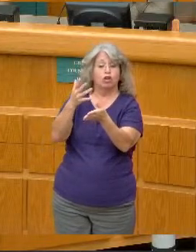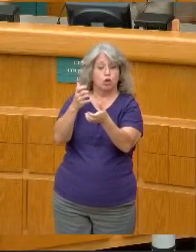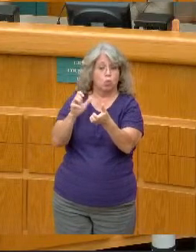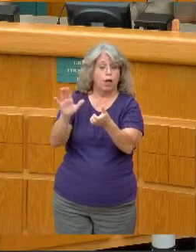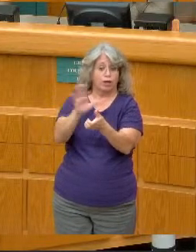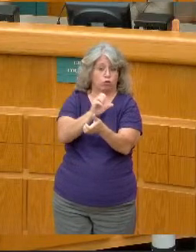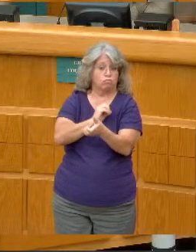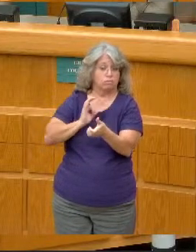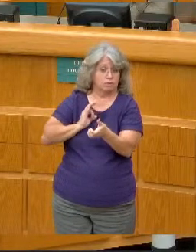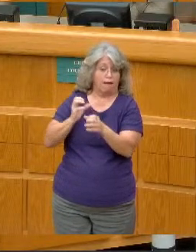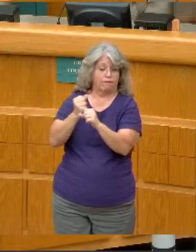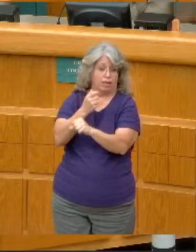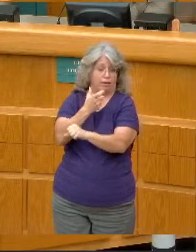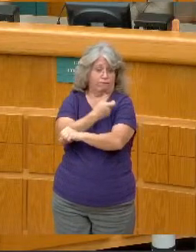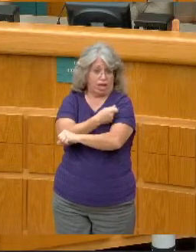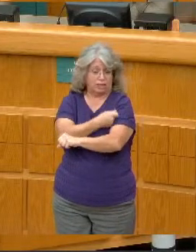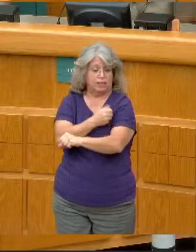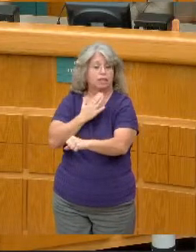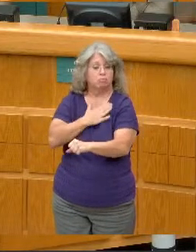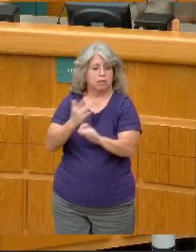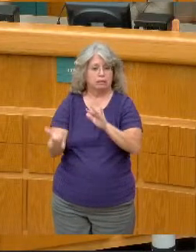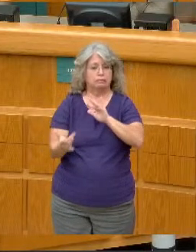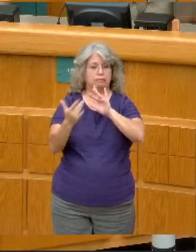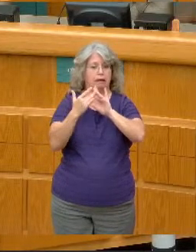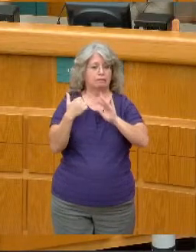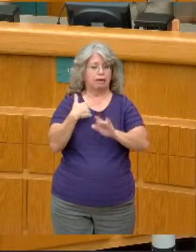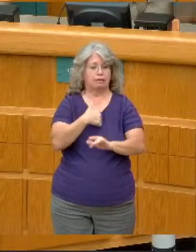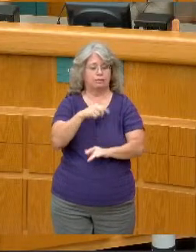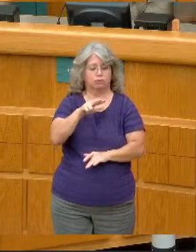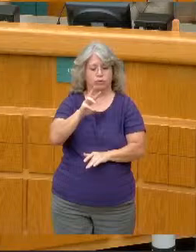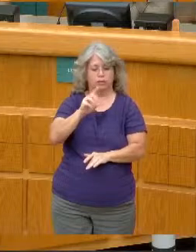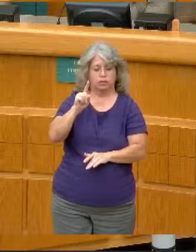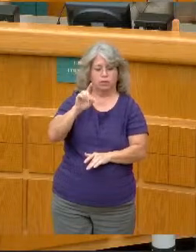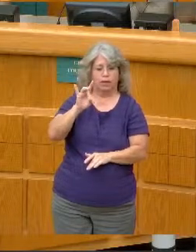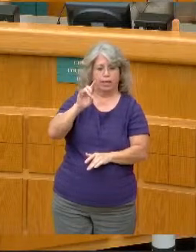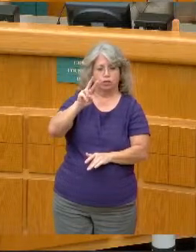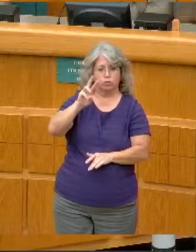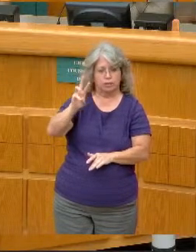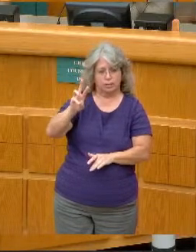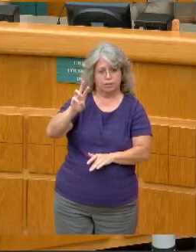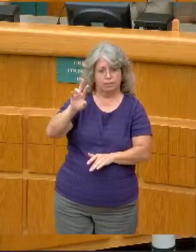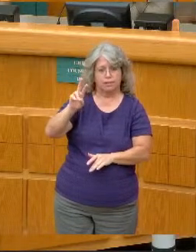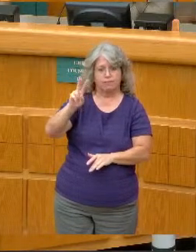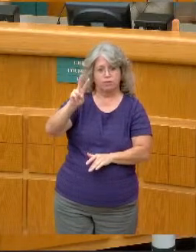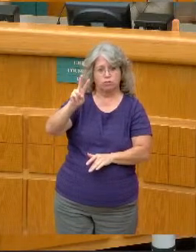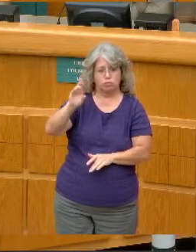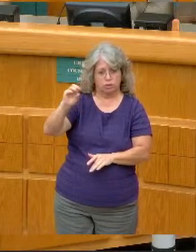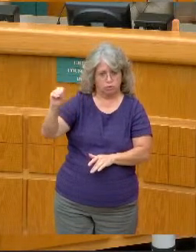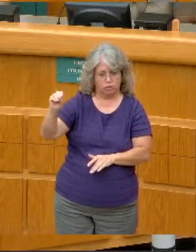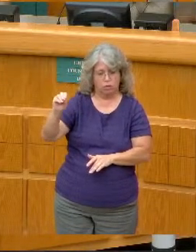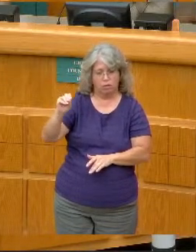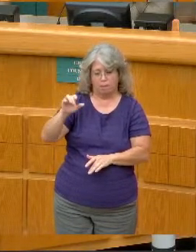get the vaccine for your staff, please reach out to us at the Health District at